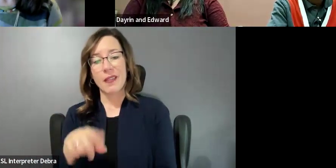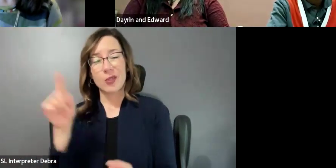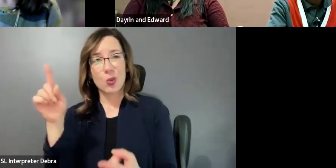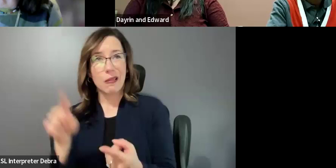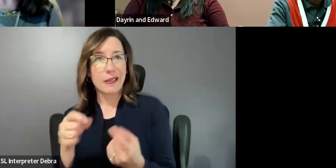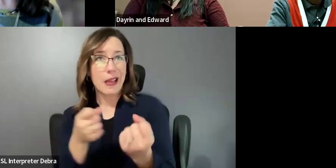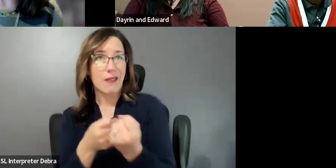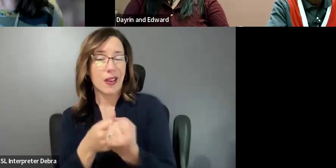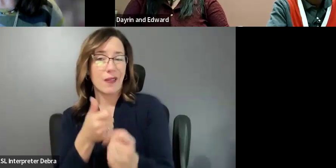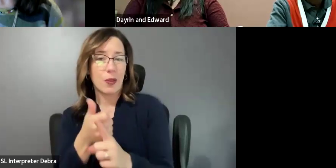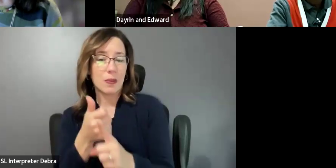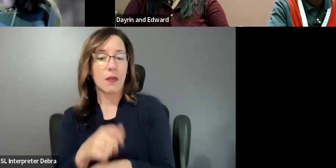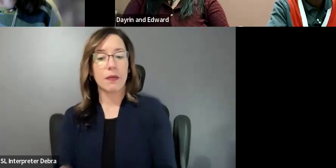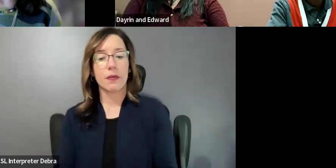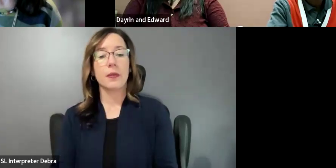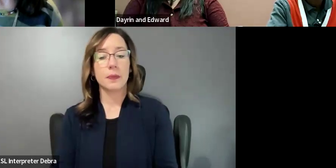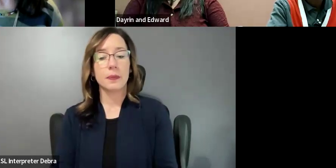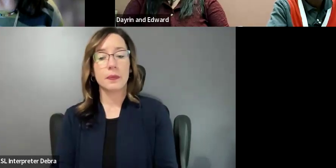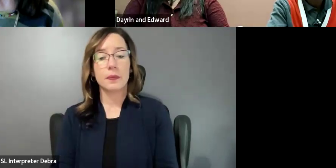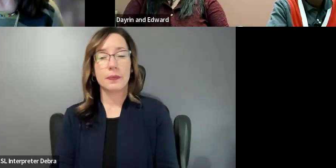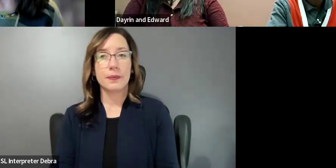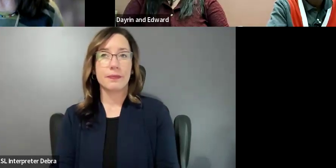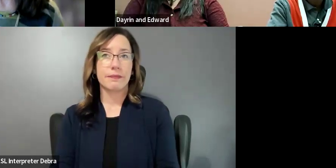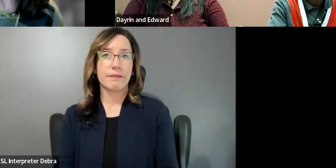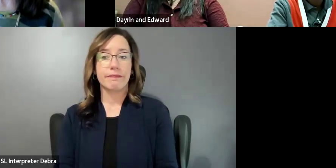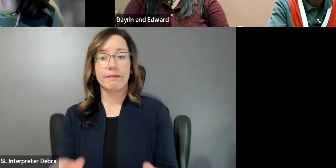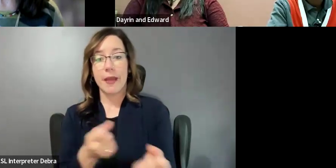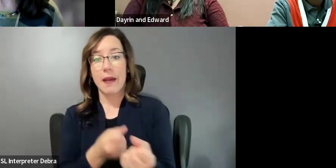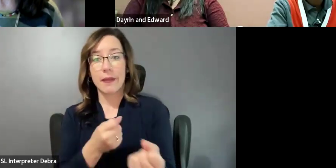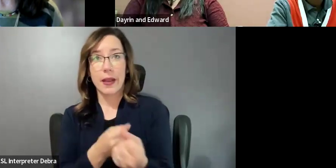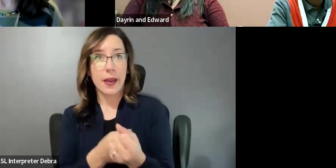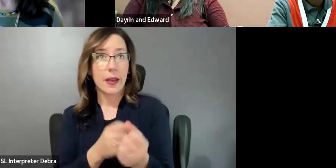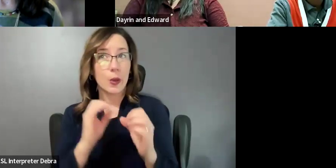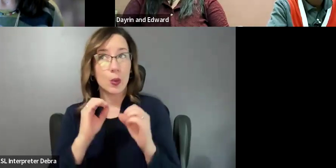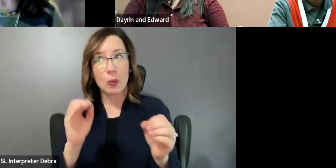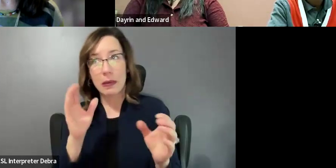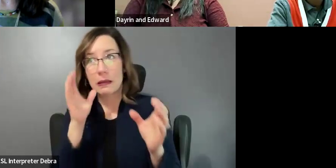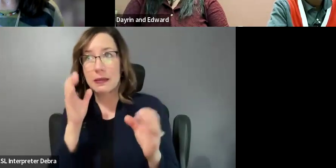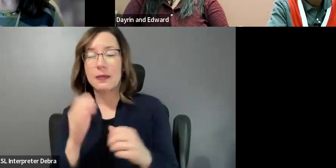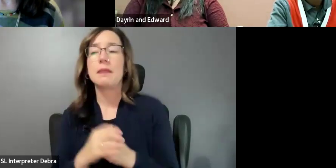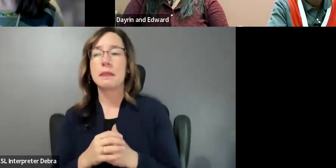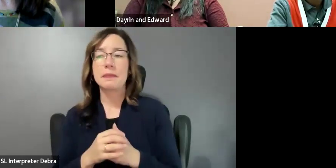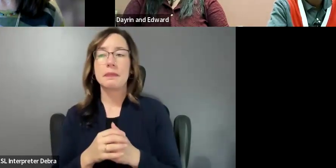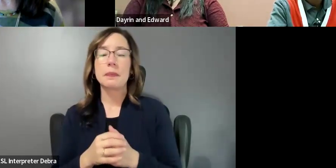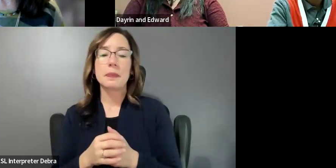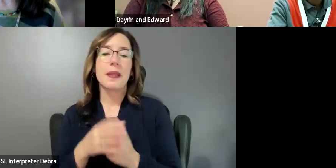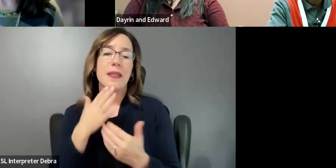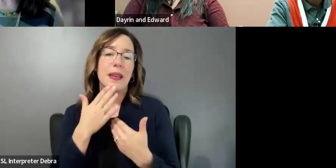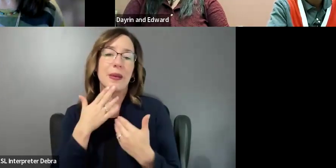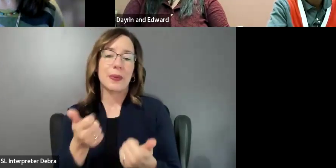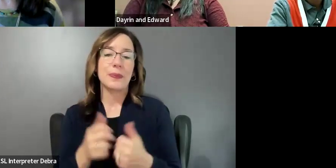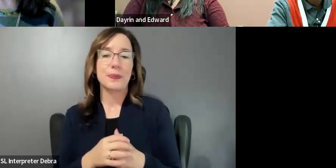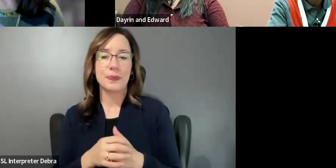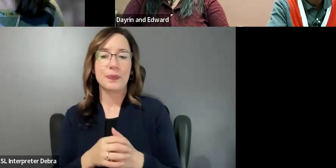advocating into a void, you know. Yes. Thank you. Thank you,